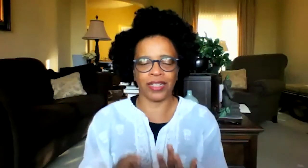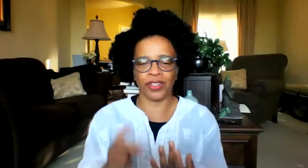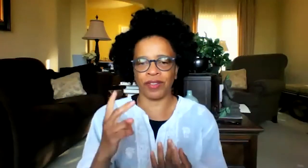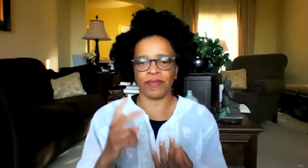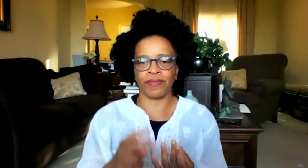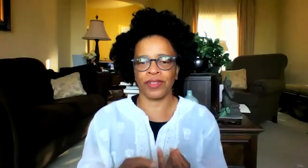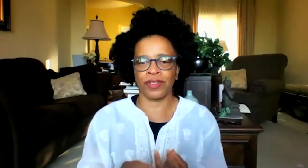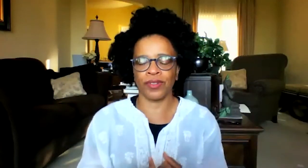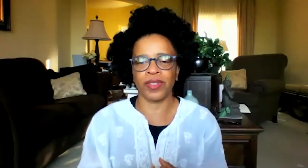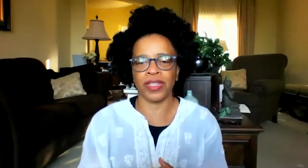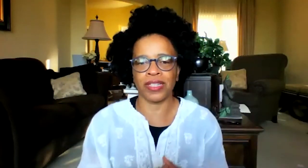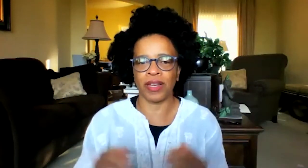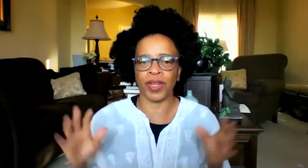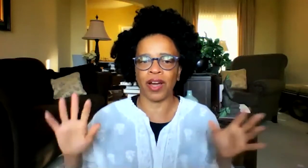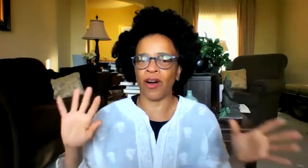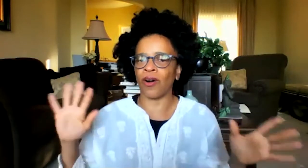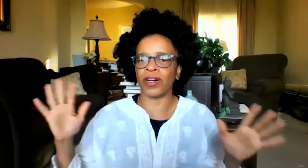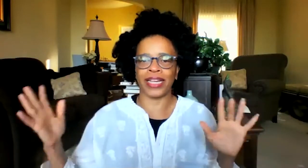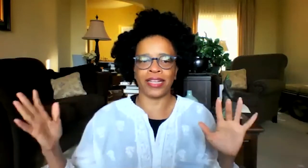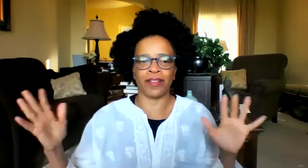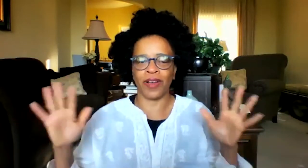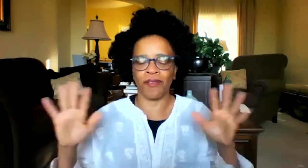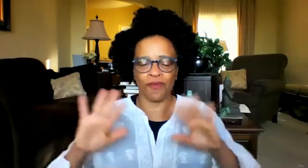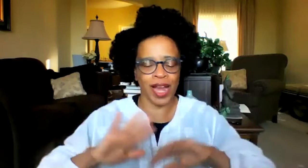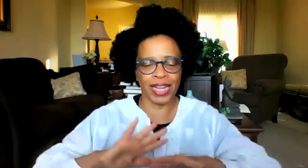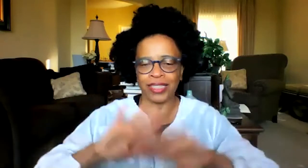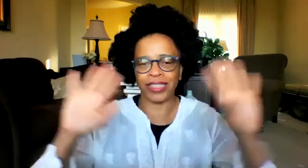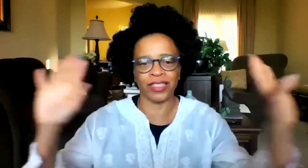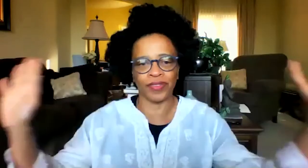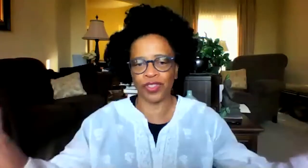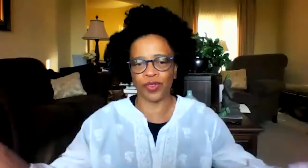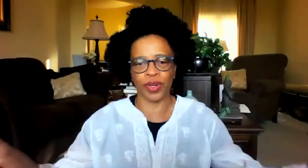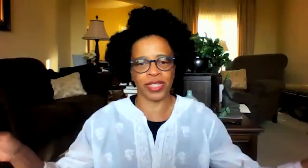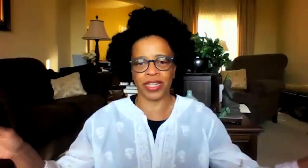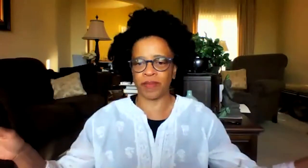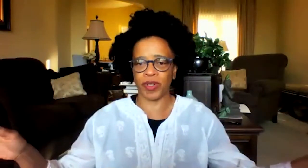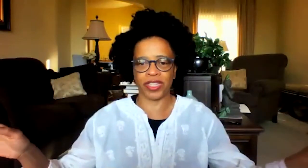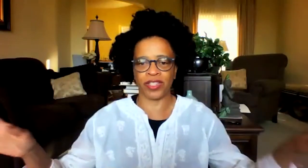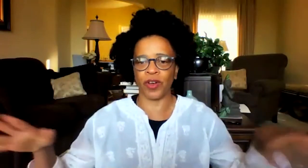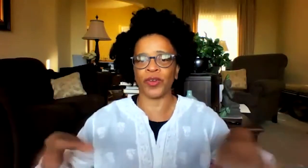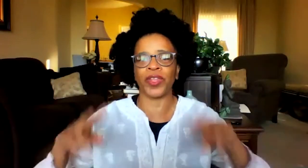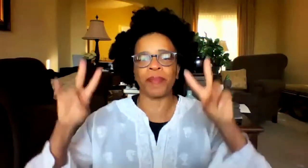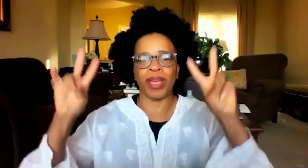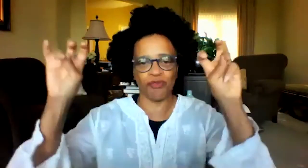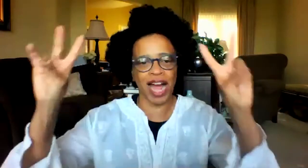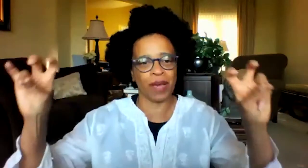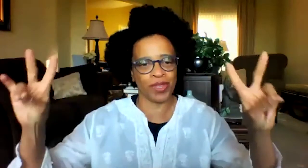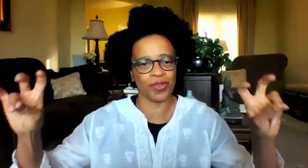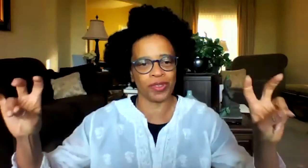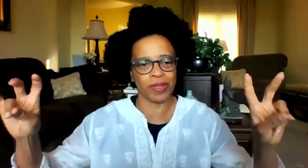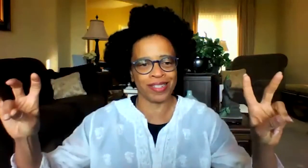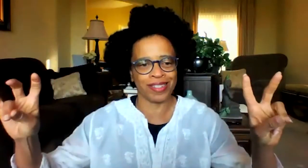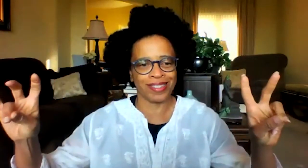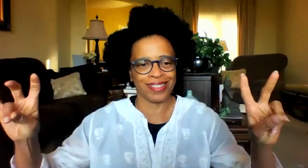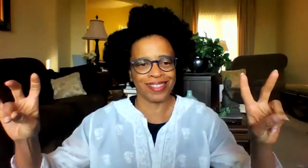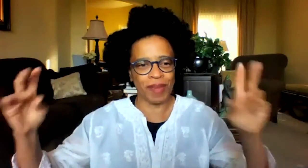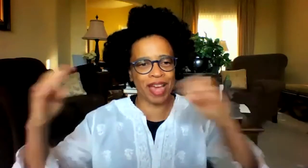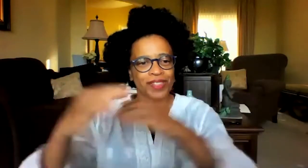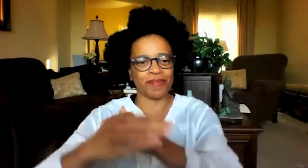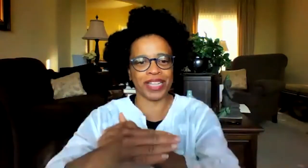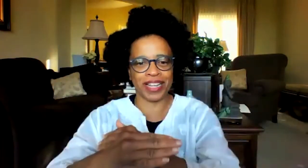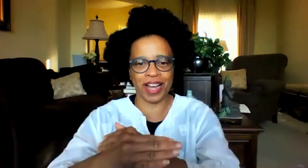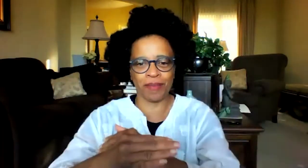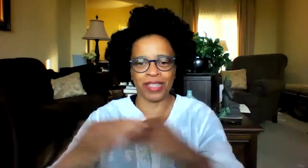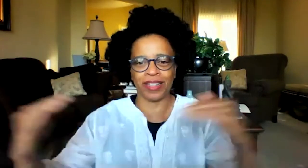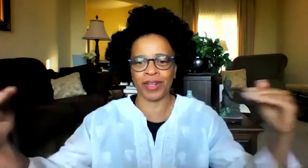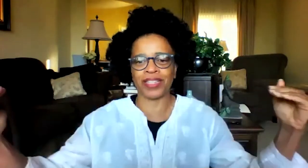with recognition of two things, that we all, again, have radically different stories and experiences, although they may rhyme, so to speak. They may